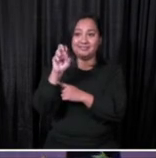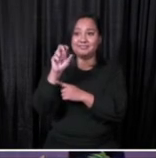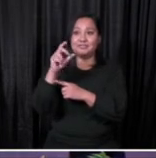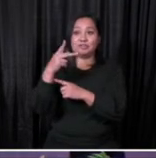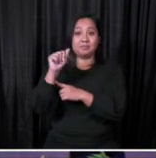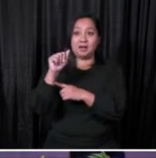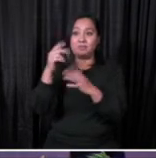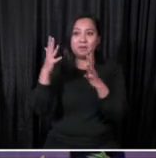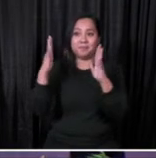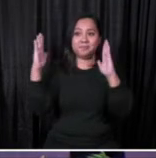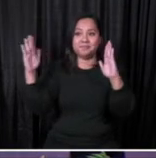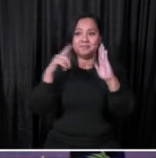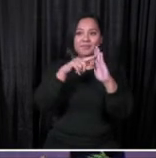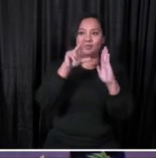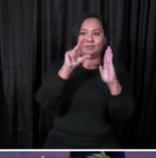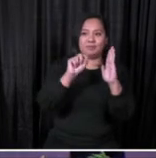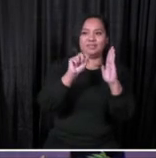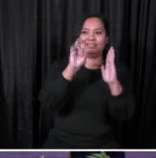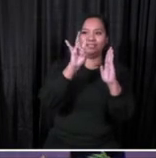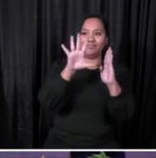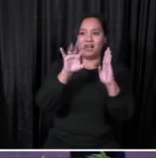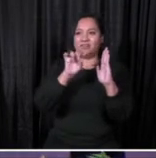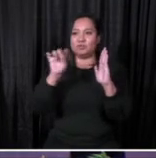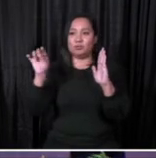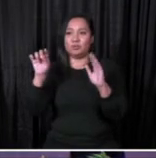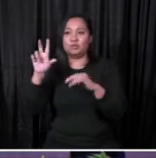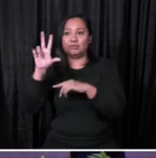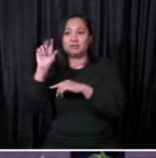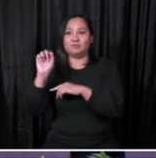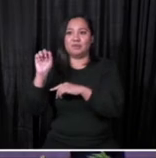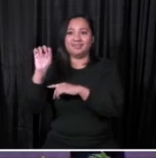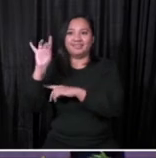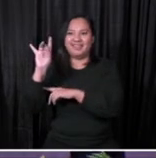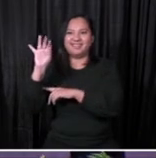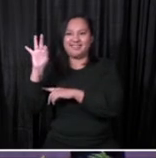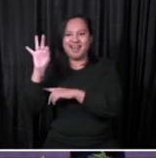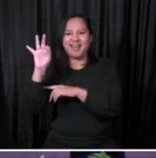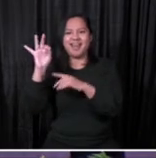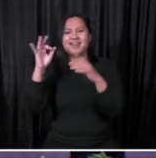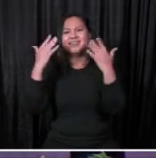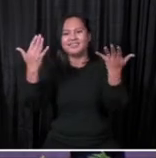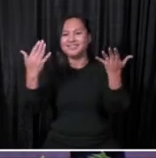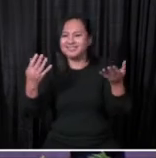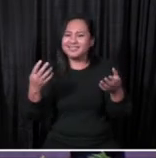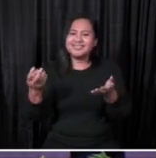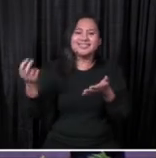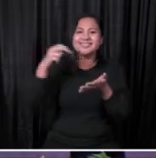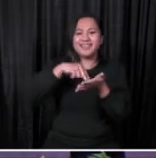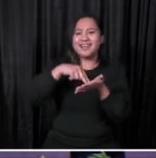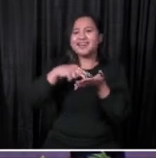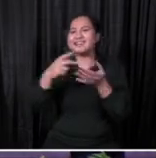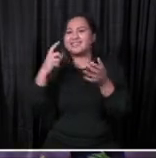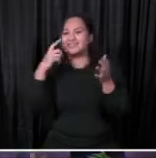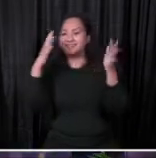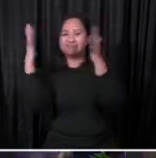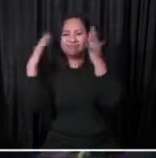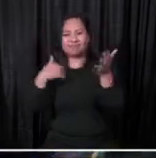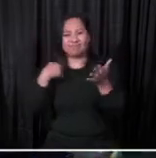and 3.89. Please stand if you're able, wave your hand, or otherwise indicate you're here.